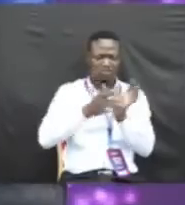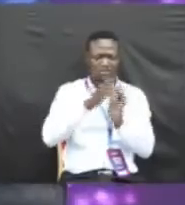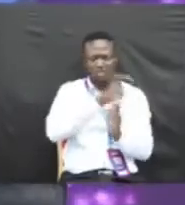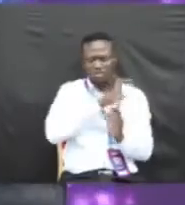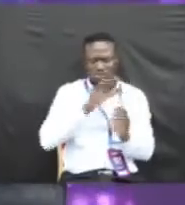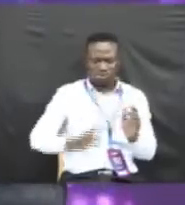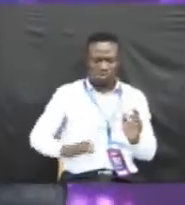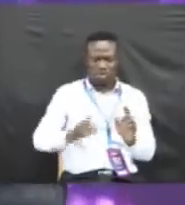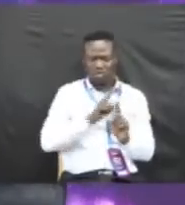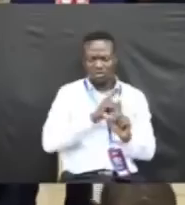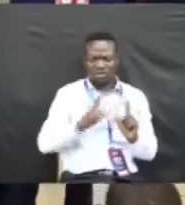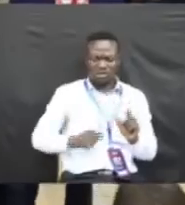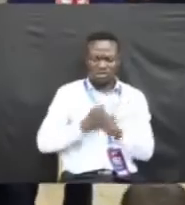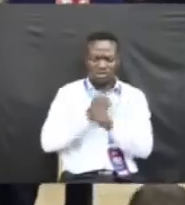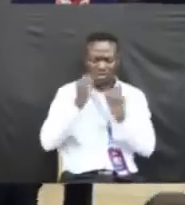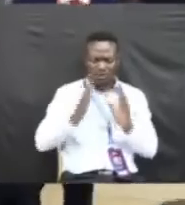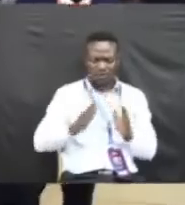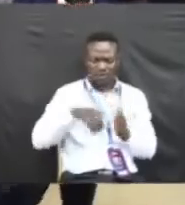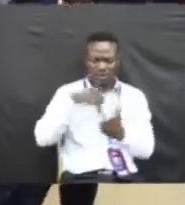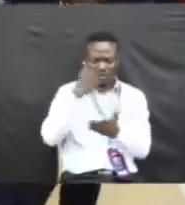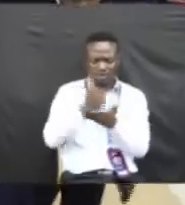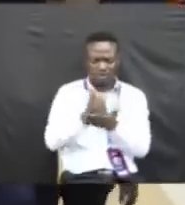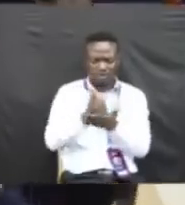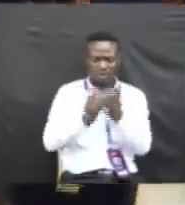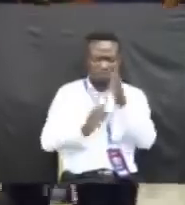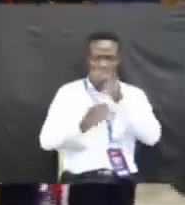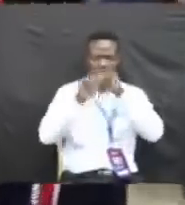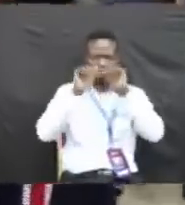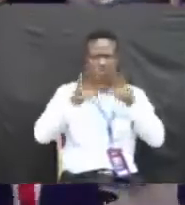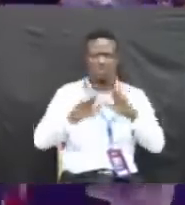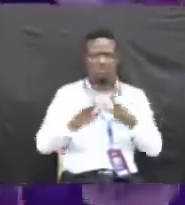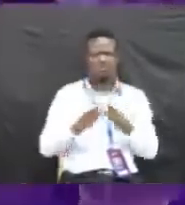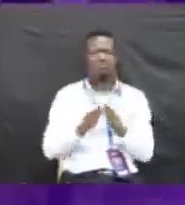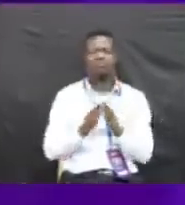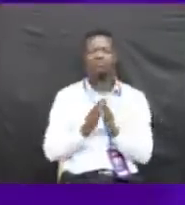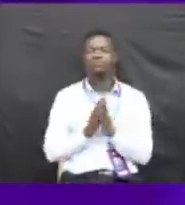our Lord and Savior. Amen. God bless you.